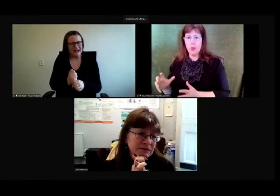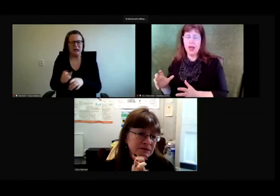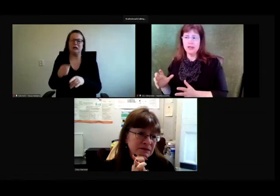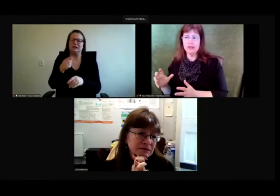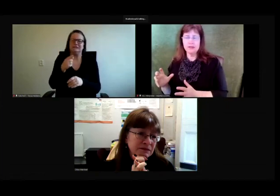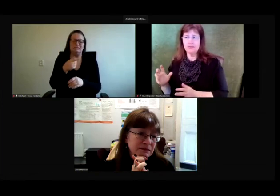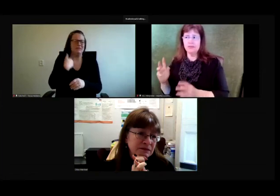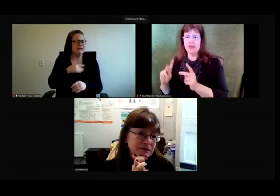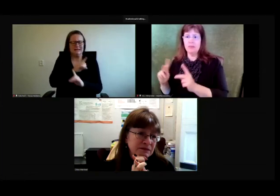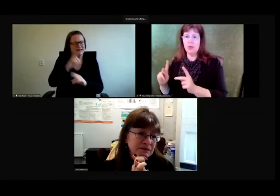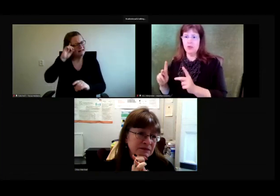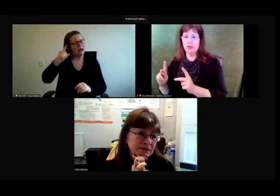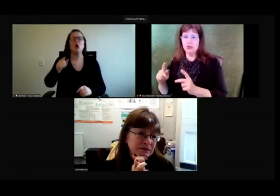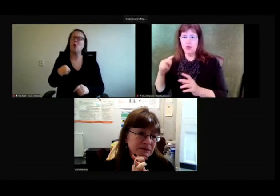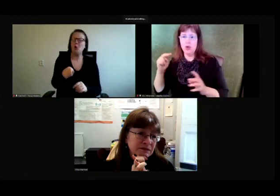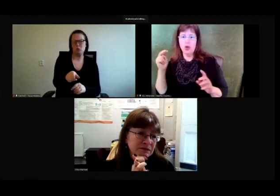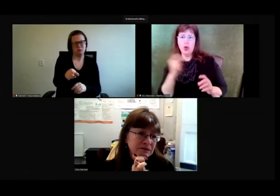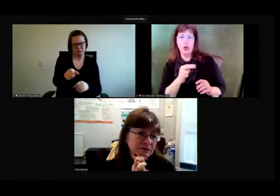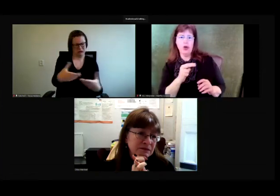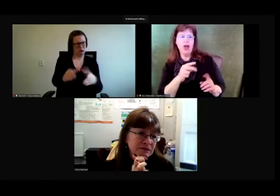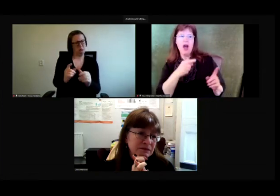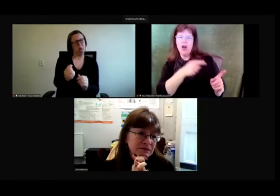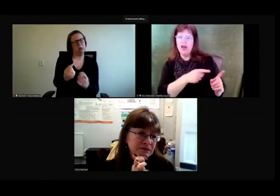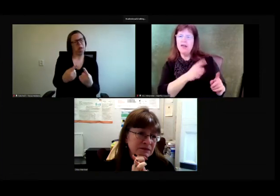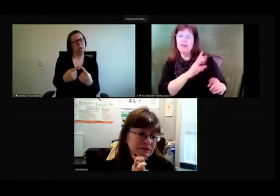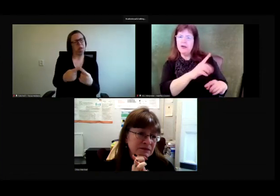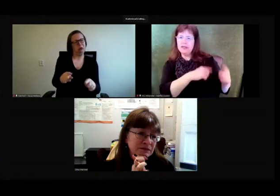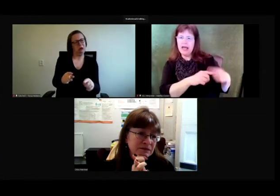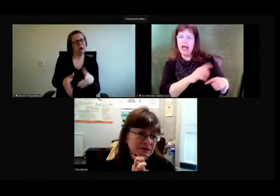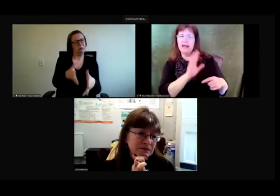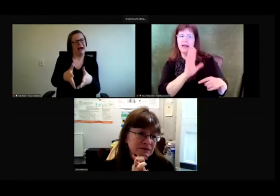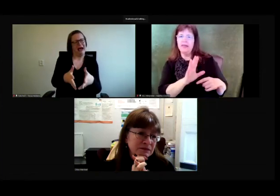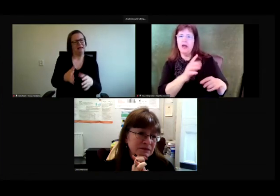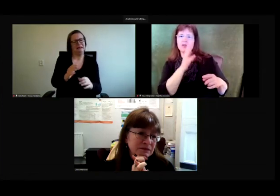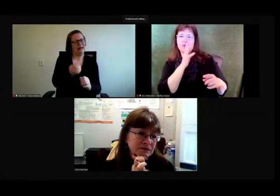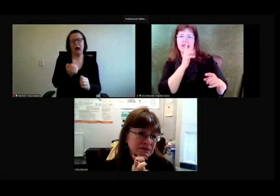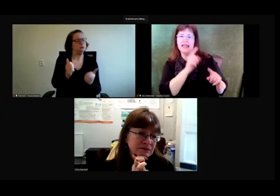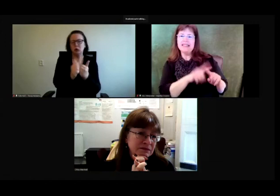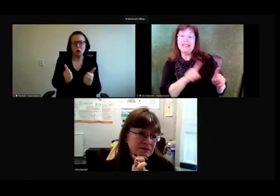differently, so they are actually not fine. They're actually confused, or